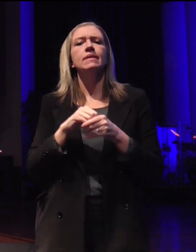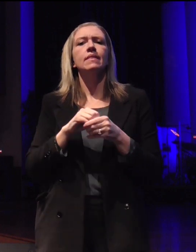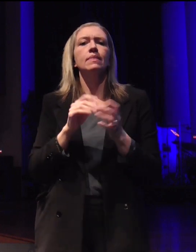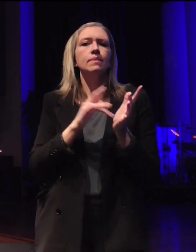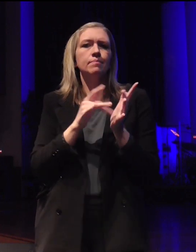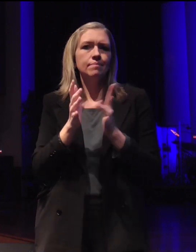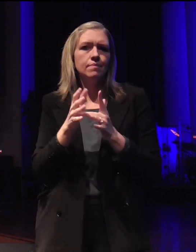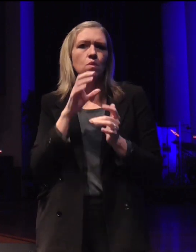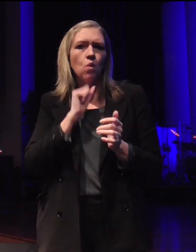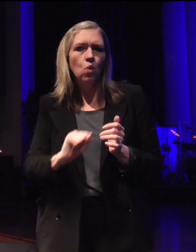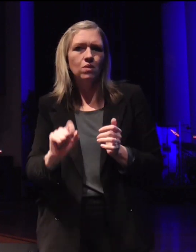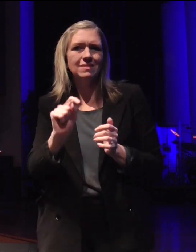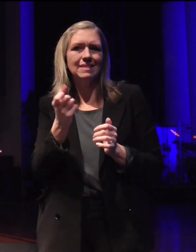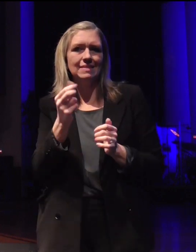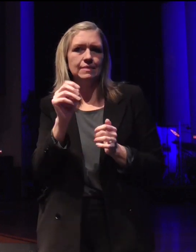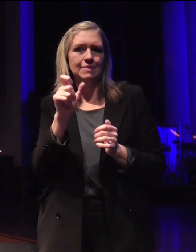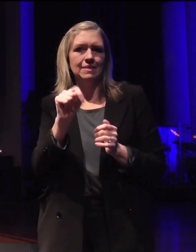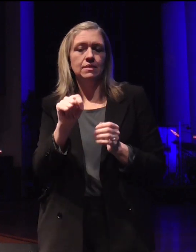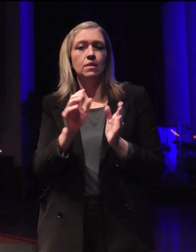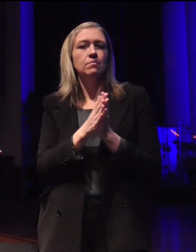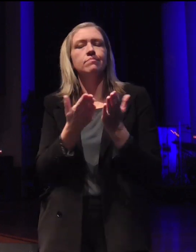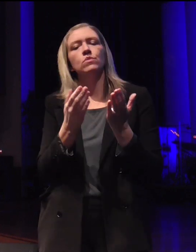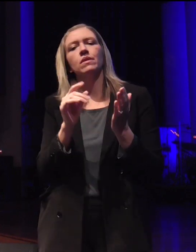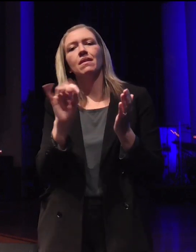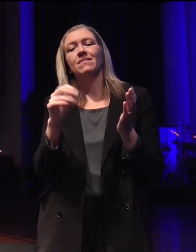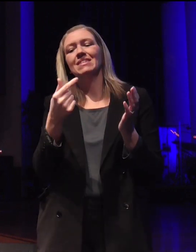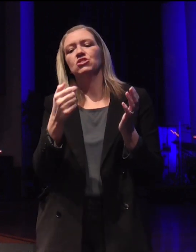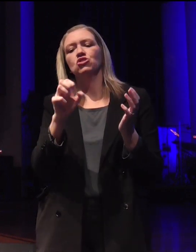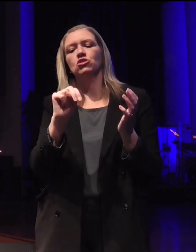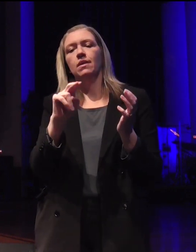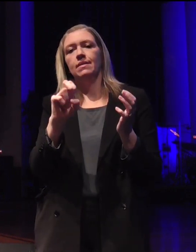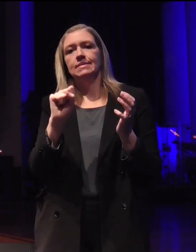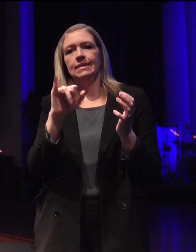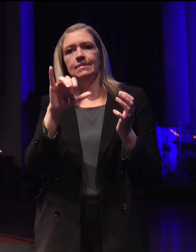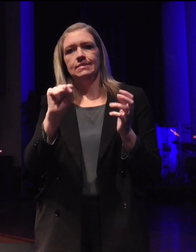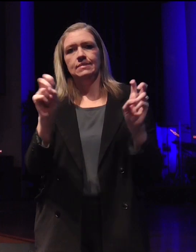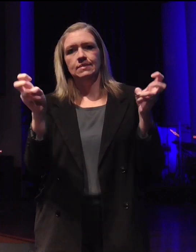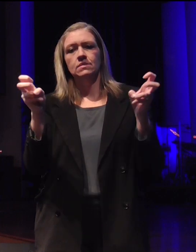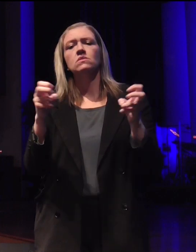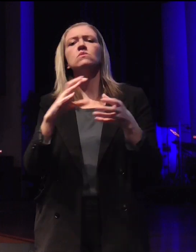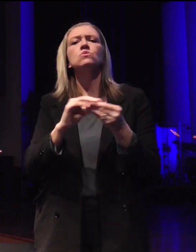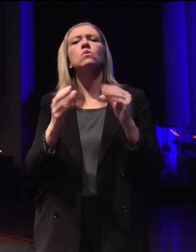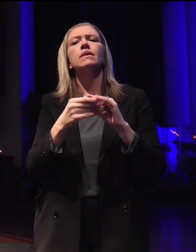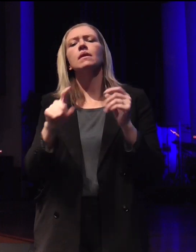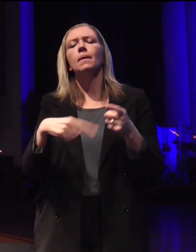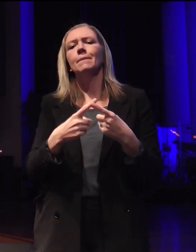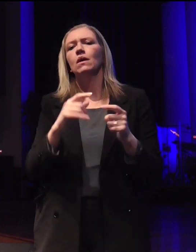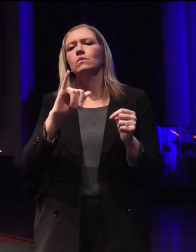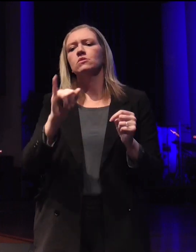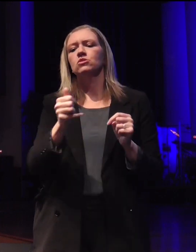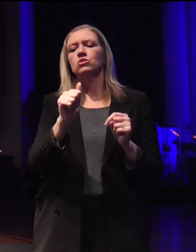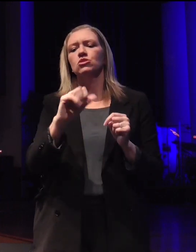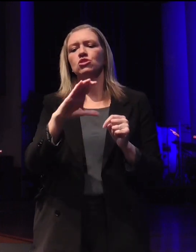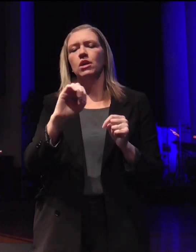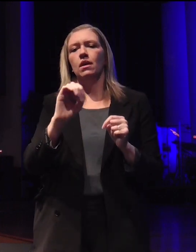the Old Testament, the book of Genesis, of Jacob, who's told to have wrestled with an